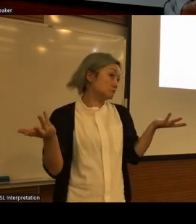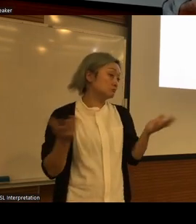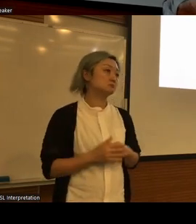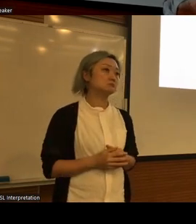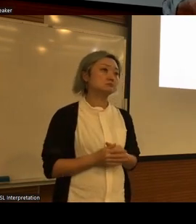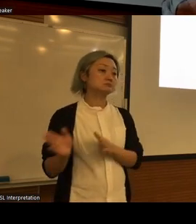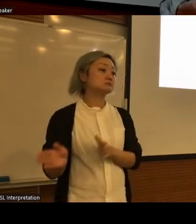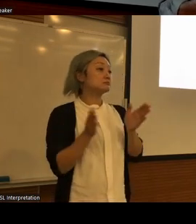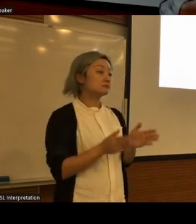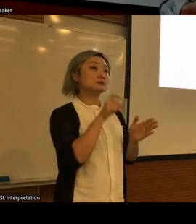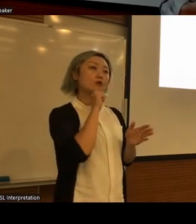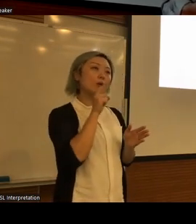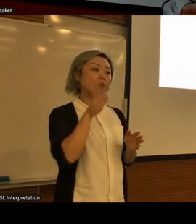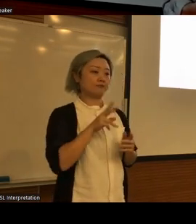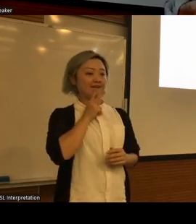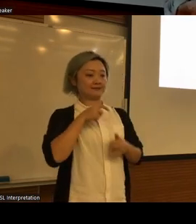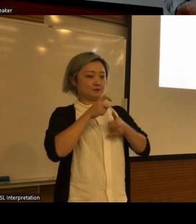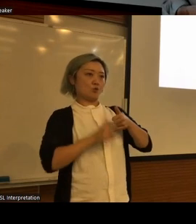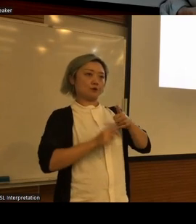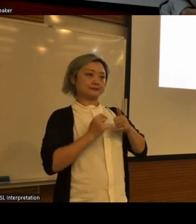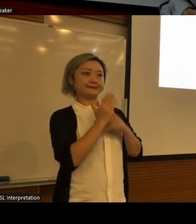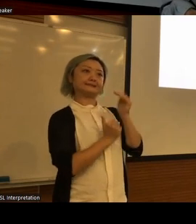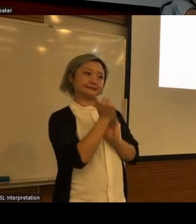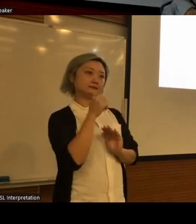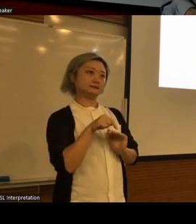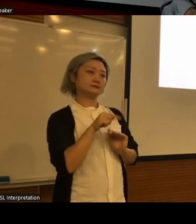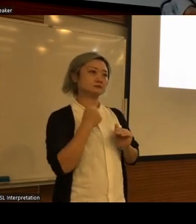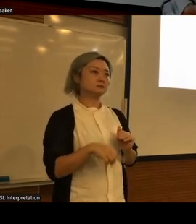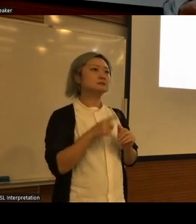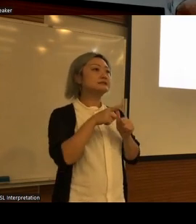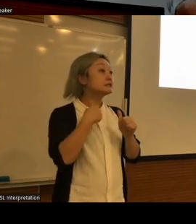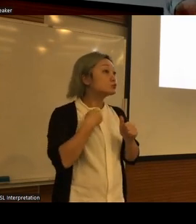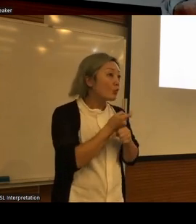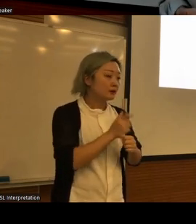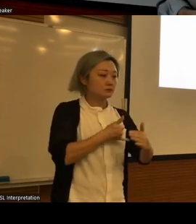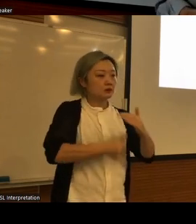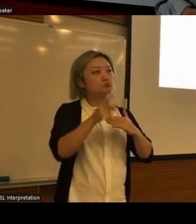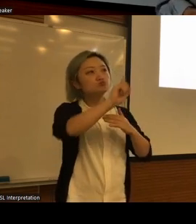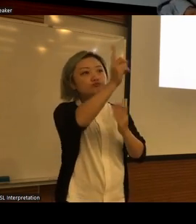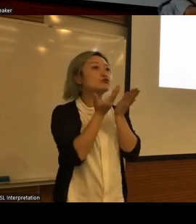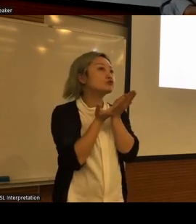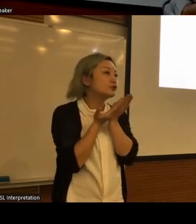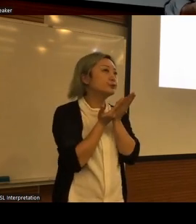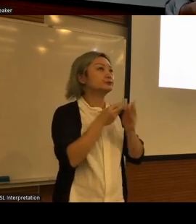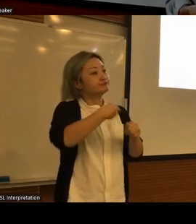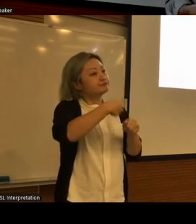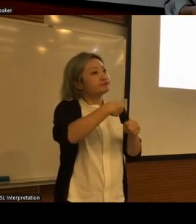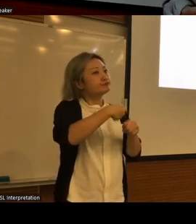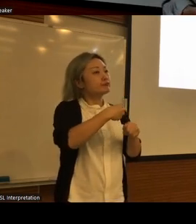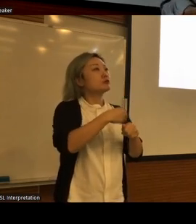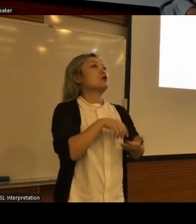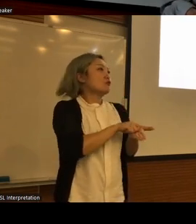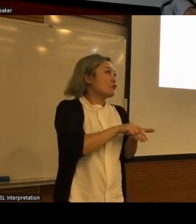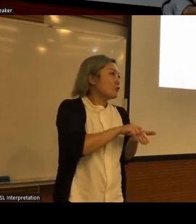Techniques for interpreting are taught in training programs. How to prepare assignments, how to take